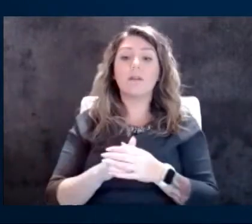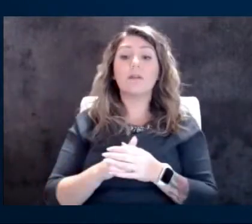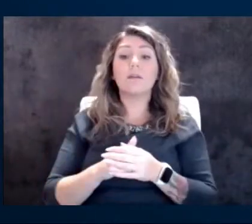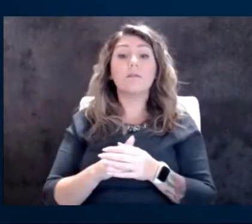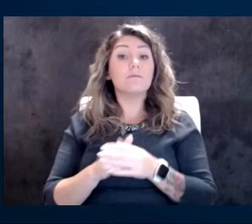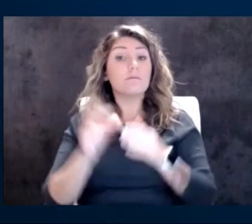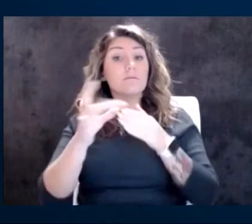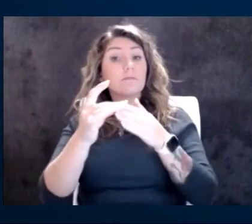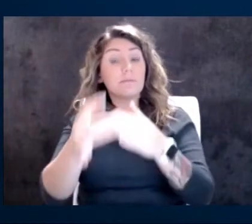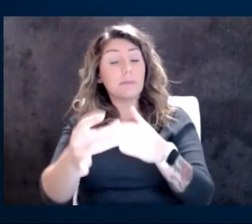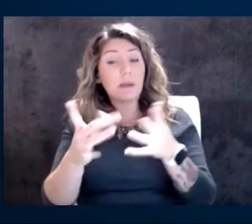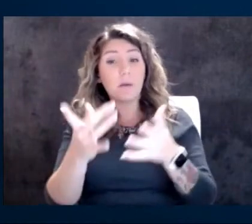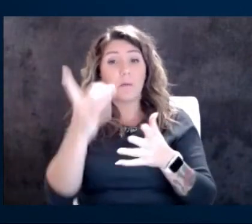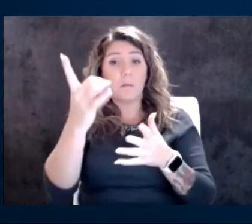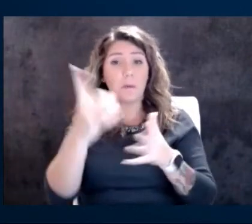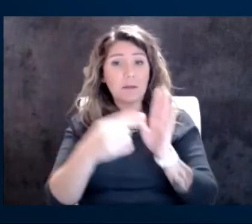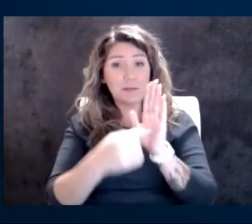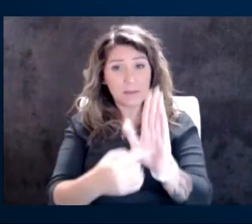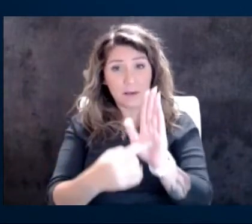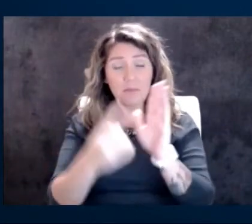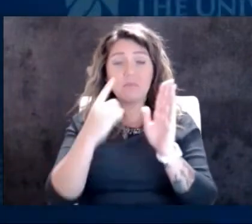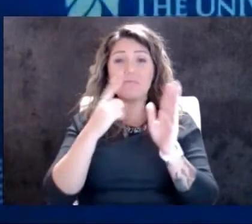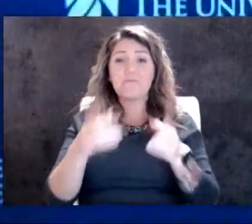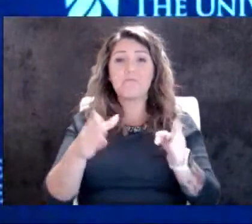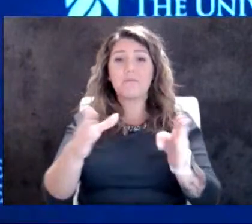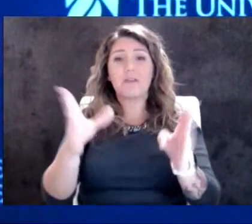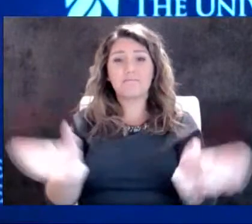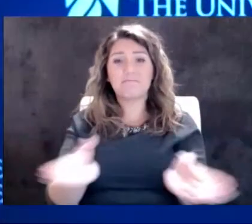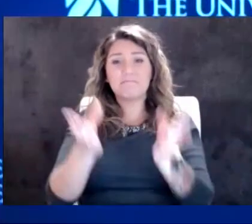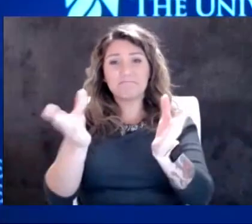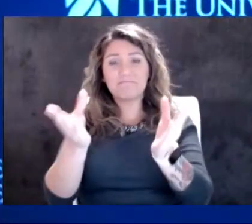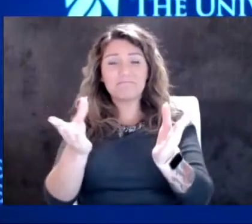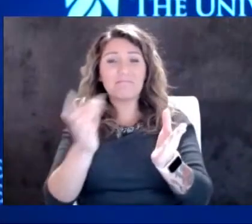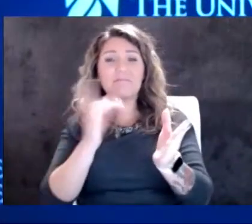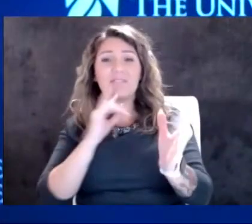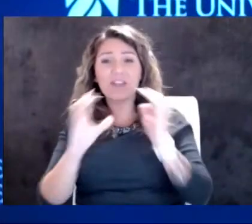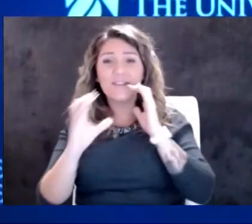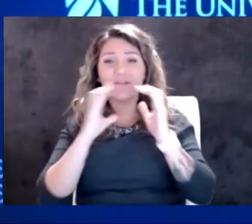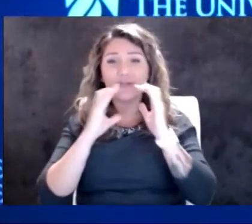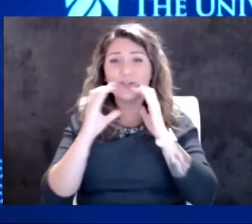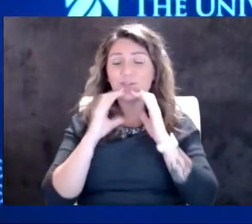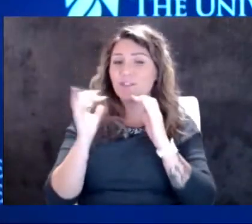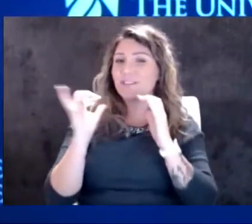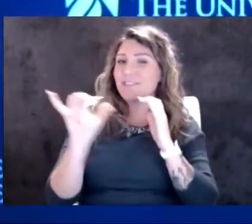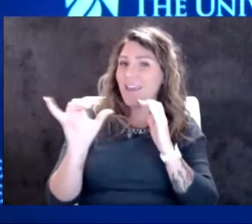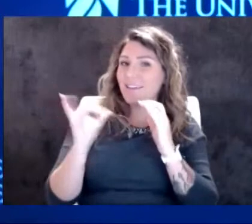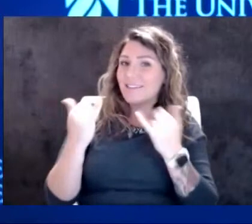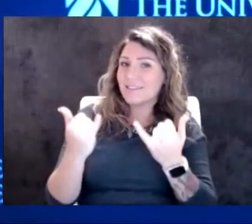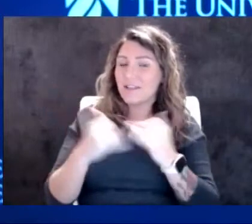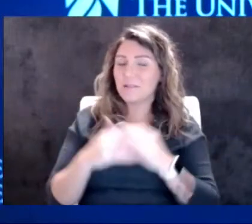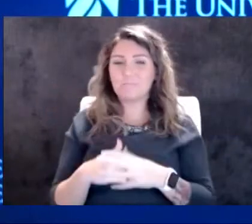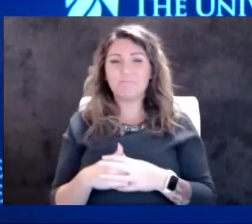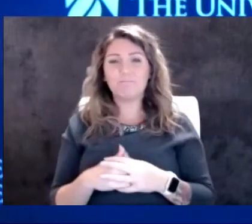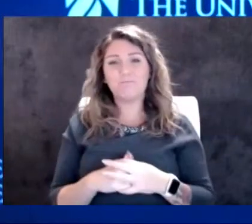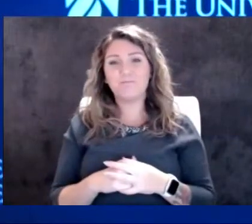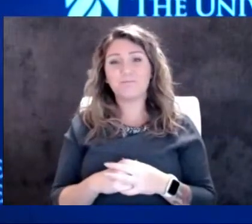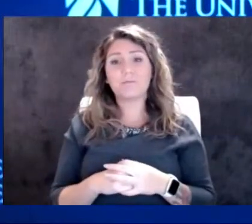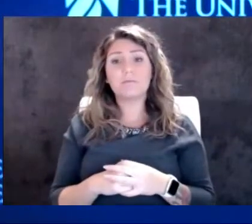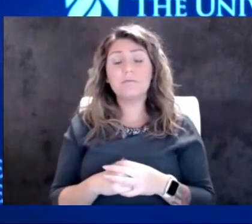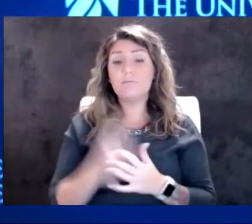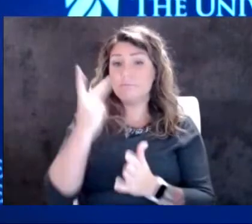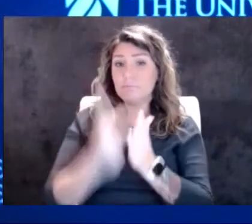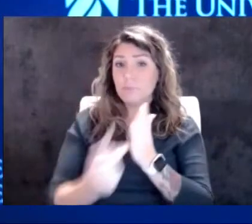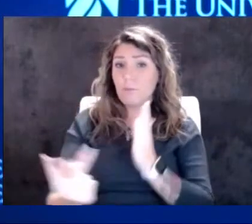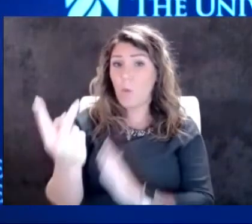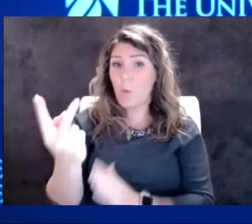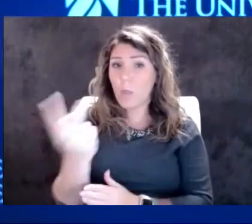help encourage more vaccination, as well as having crucial conversations like the ones we're going to do today. So both Hawkeye and I